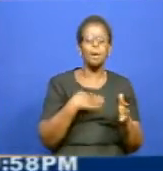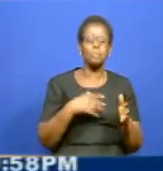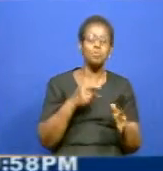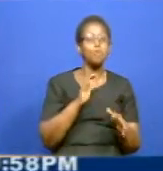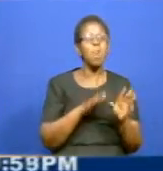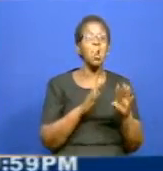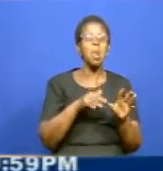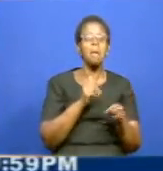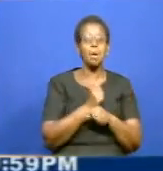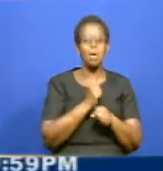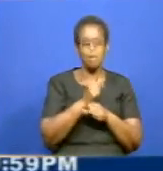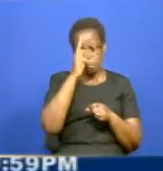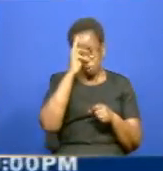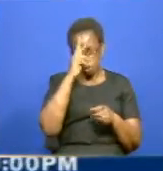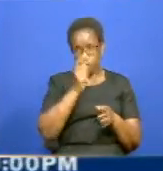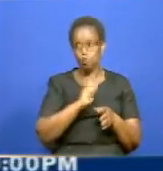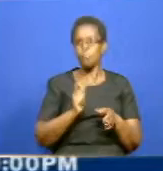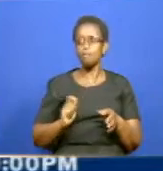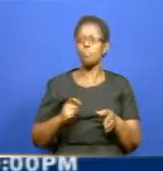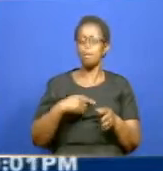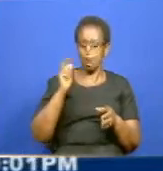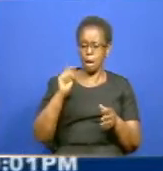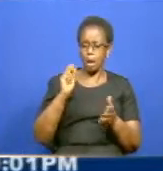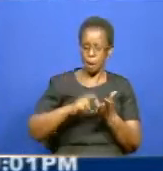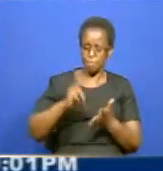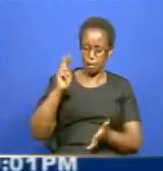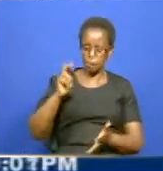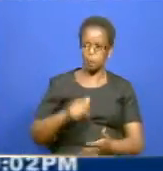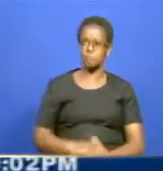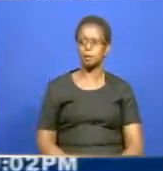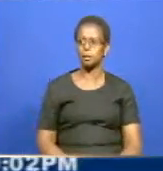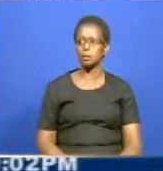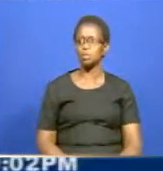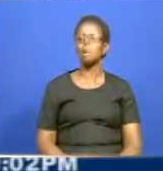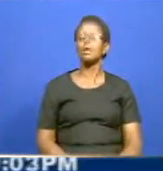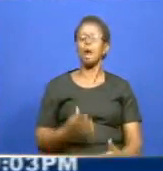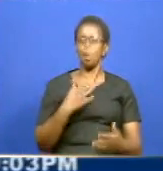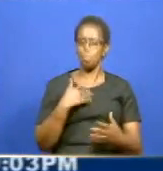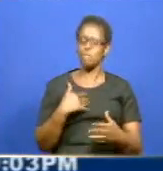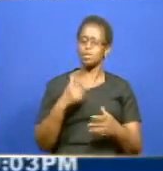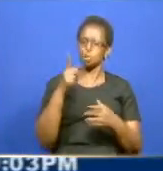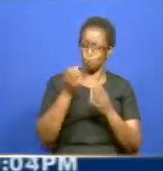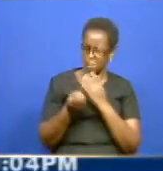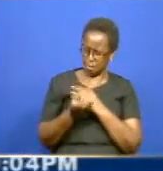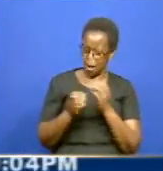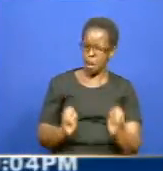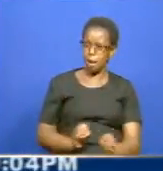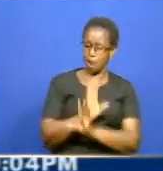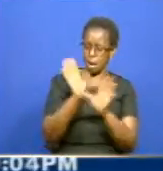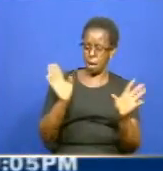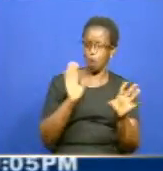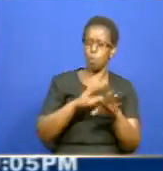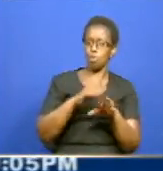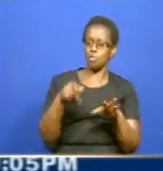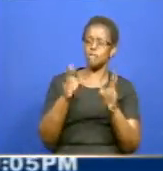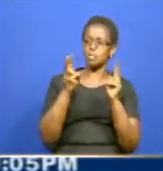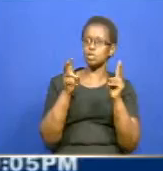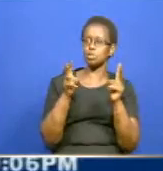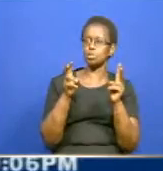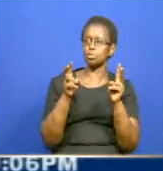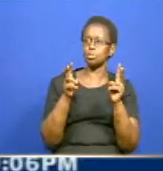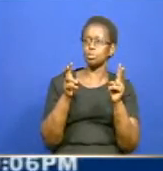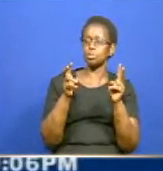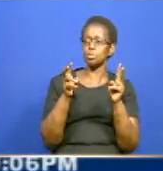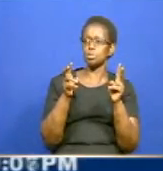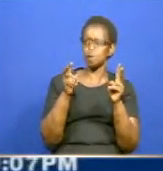society, Mr. Speaker, can take advantage. You are discussing your statement. I just wanted to make a rider on the issue so that... You cannot make a